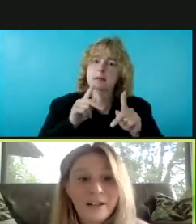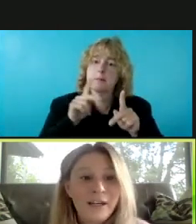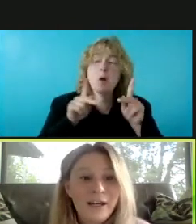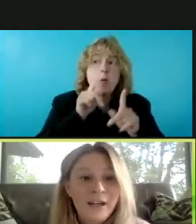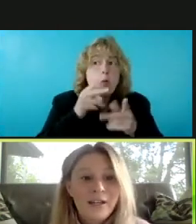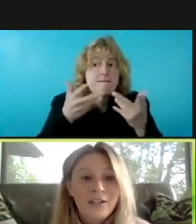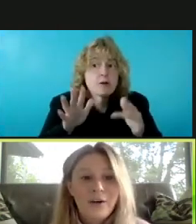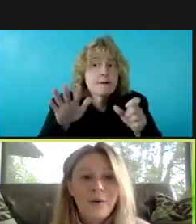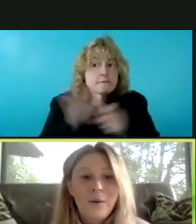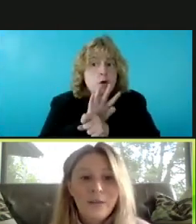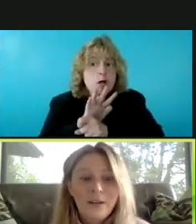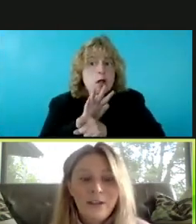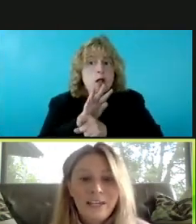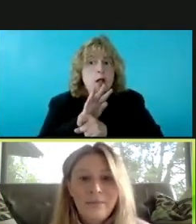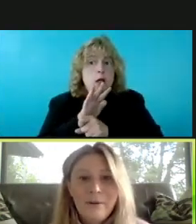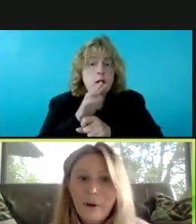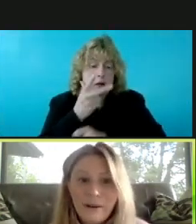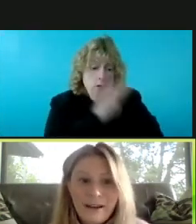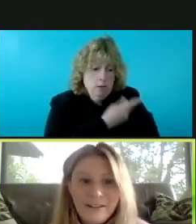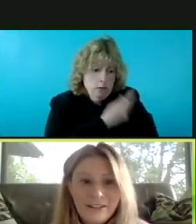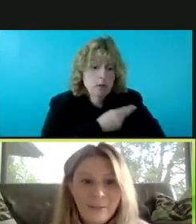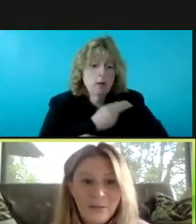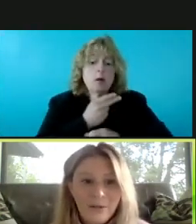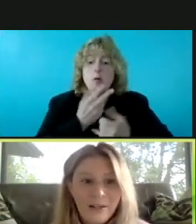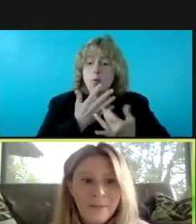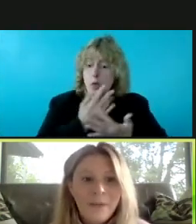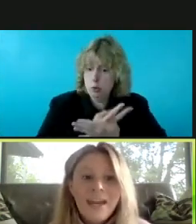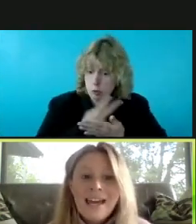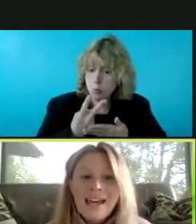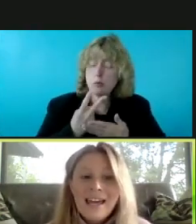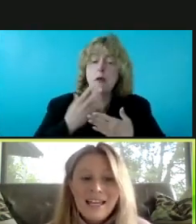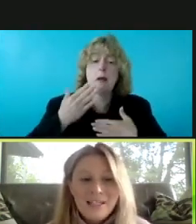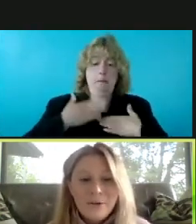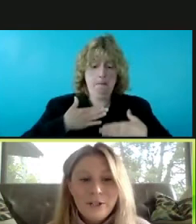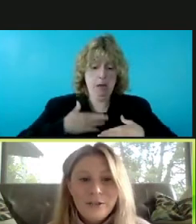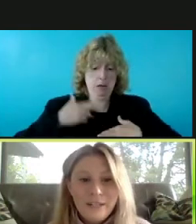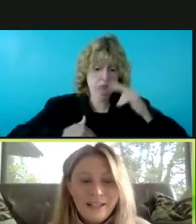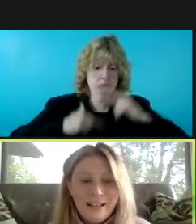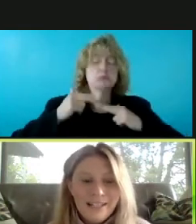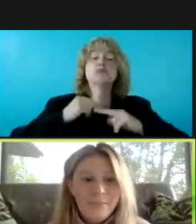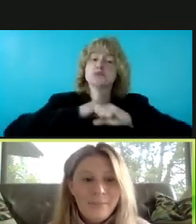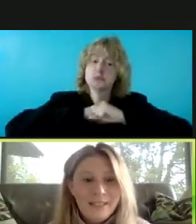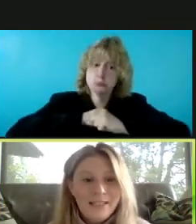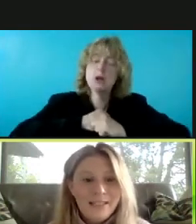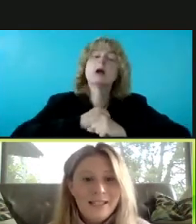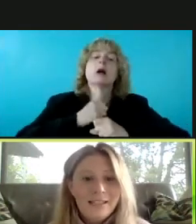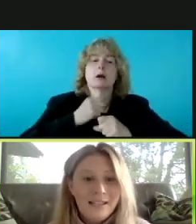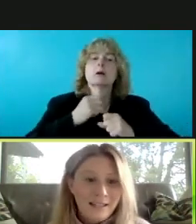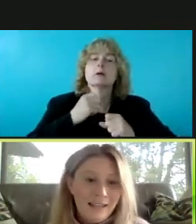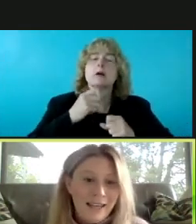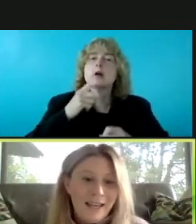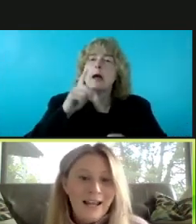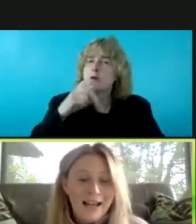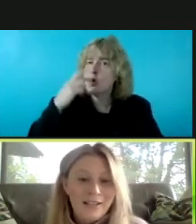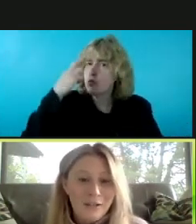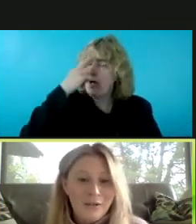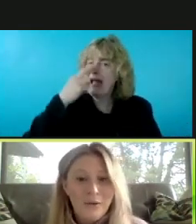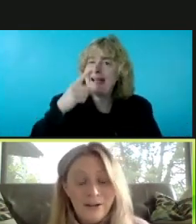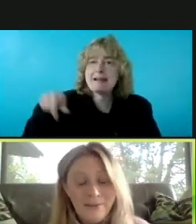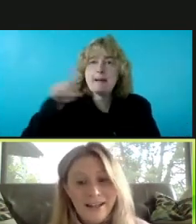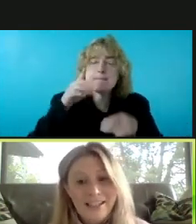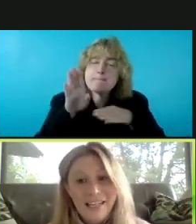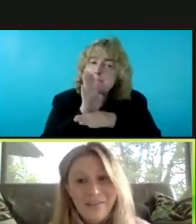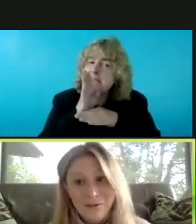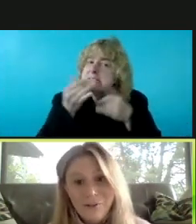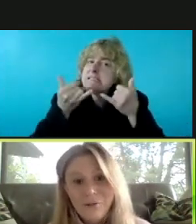about. So when you're thinking about going out into the public, it's important to realize that businesses can ask you to wear